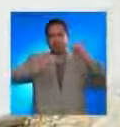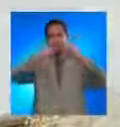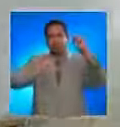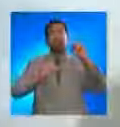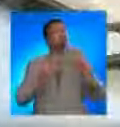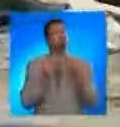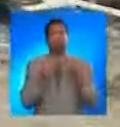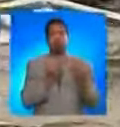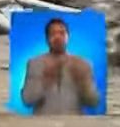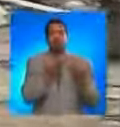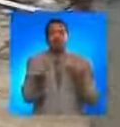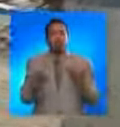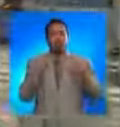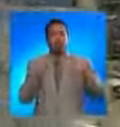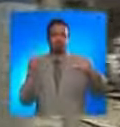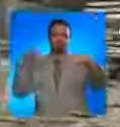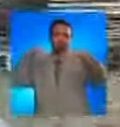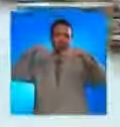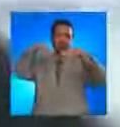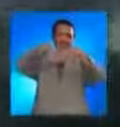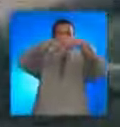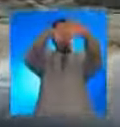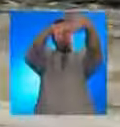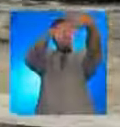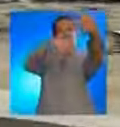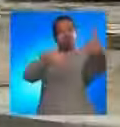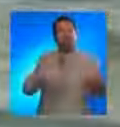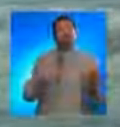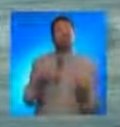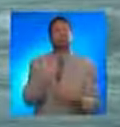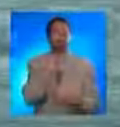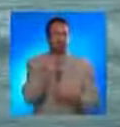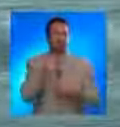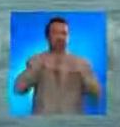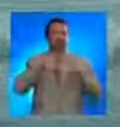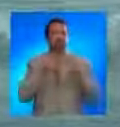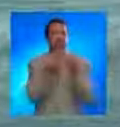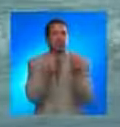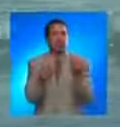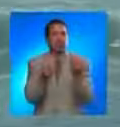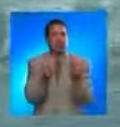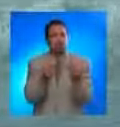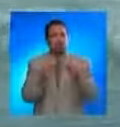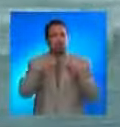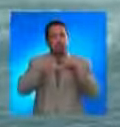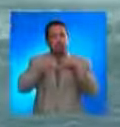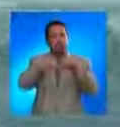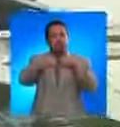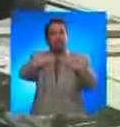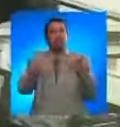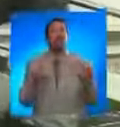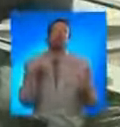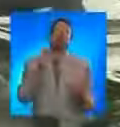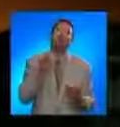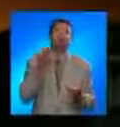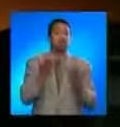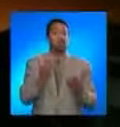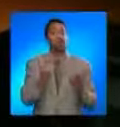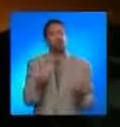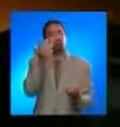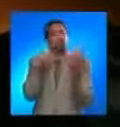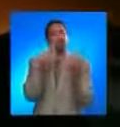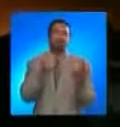as debris on structures and erosion of the soil. Indirect forces, which can also cause great destruction, such as